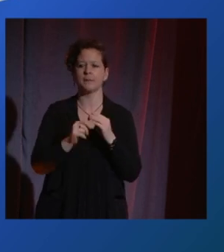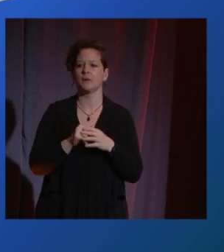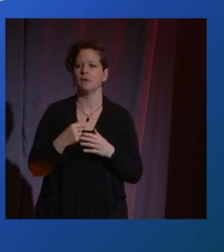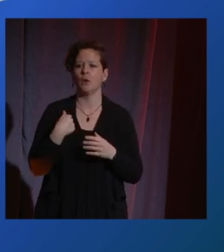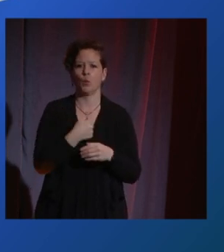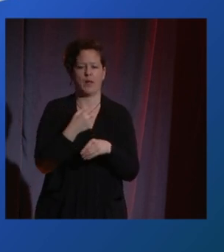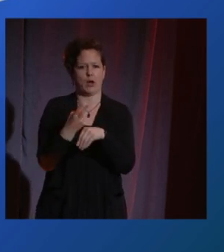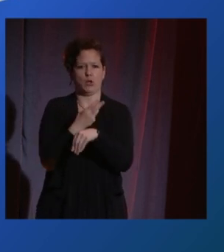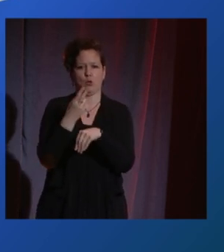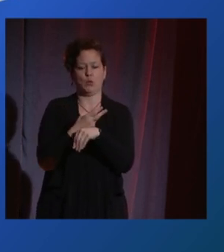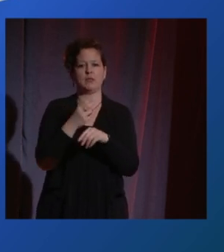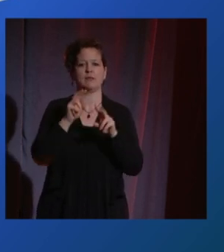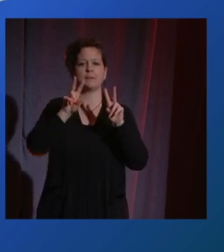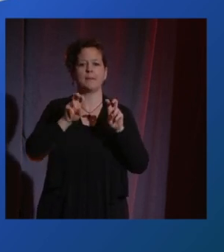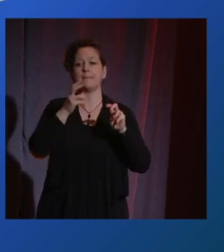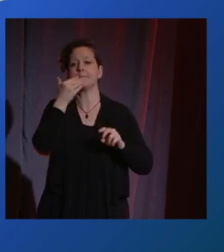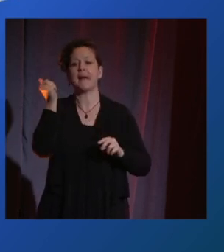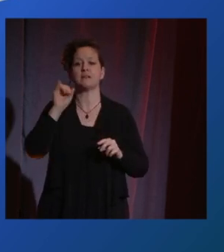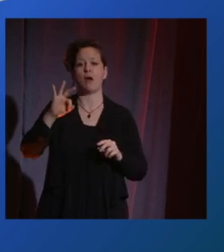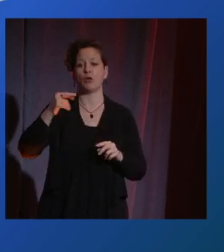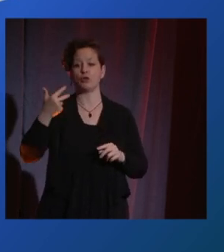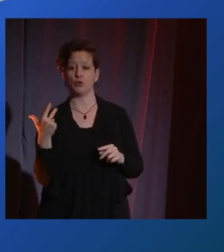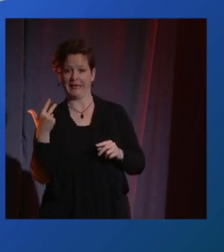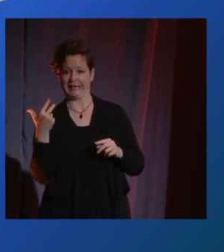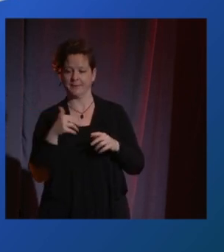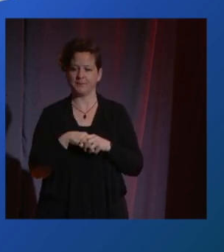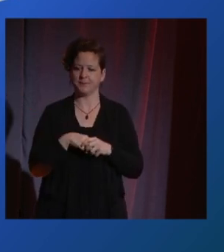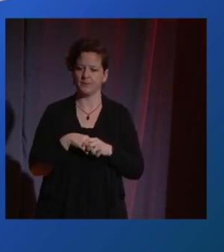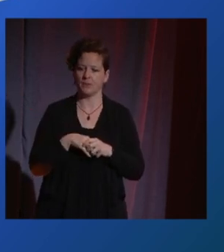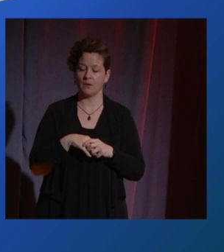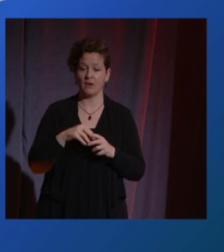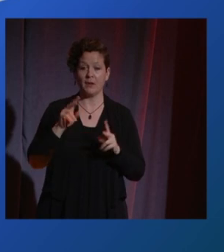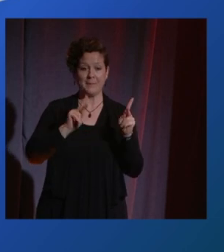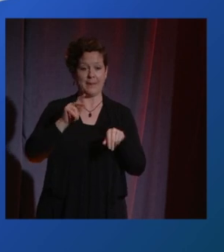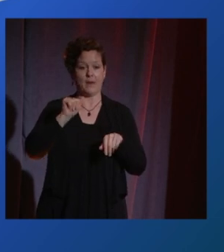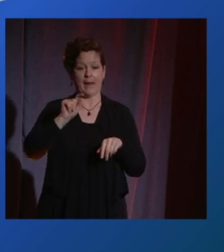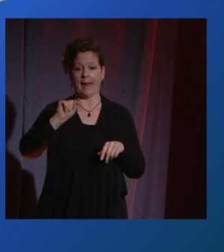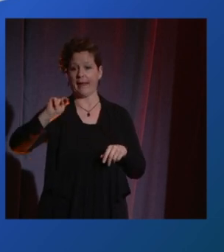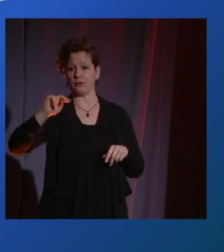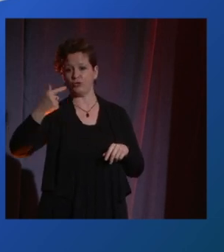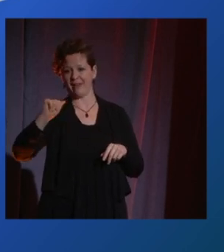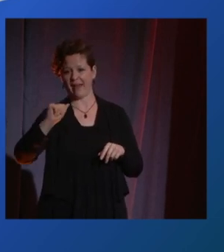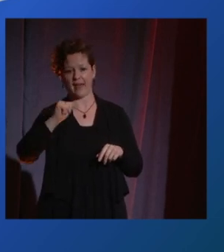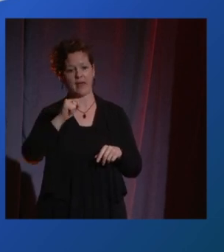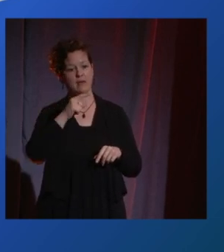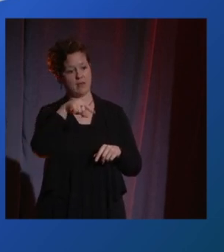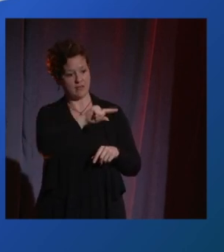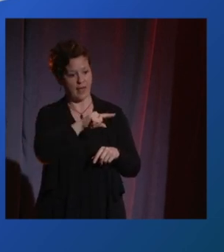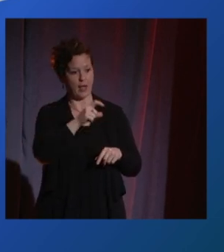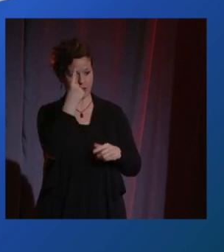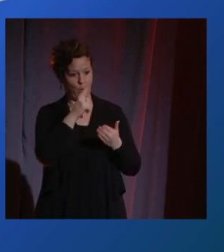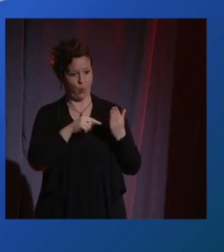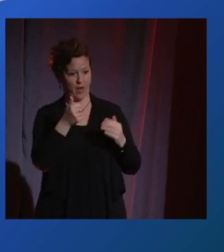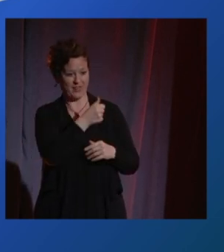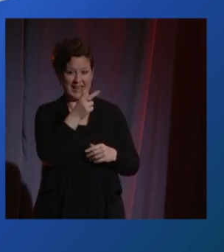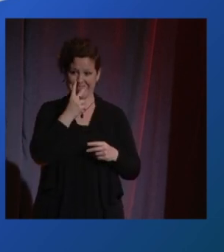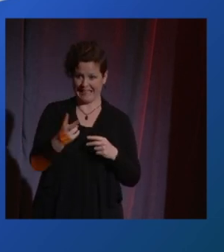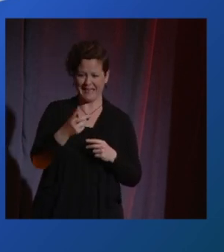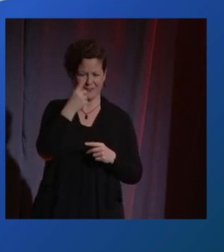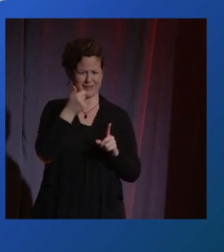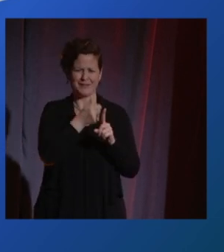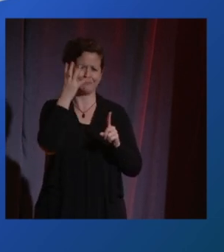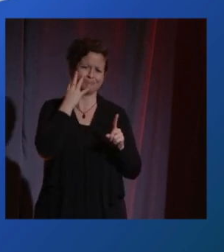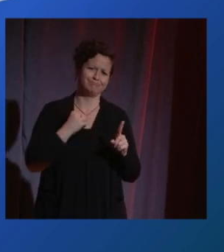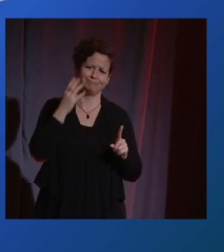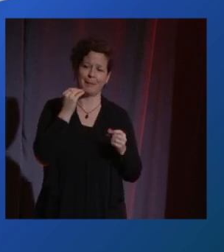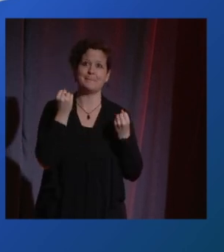of breed people at NGA who understand what they're looking at and have years and years of experience